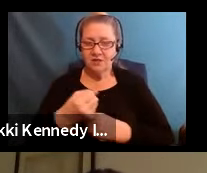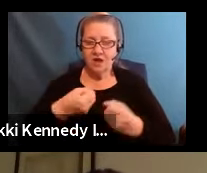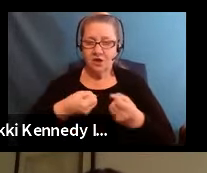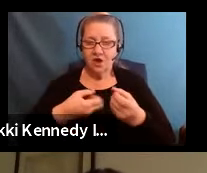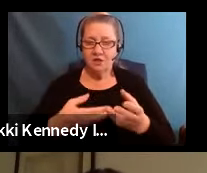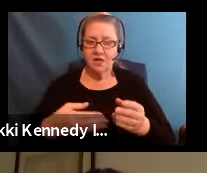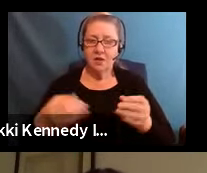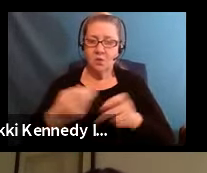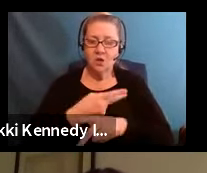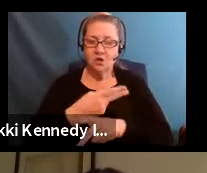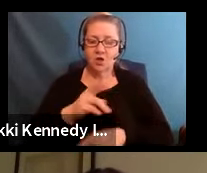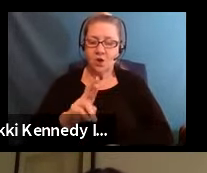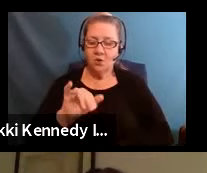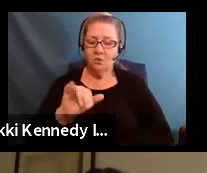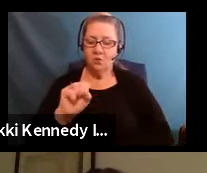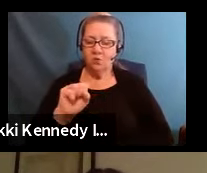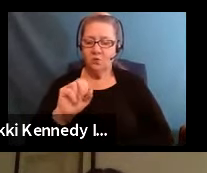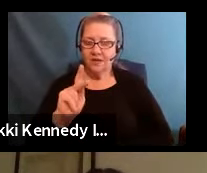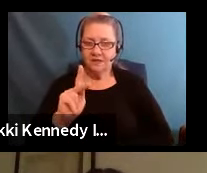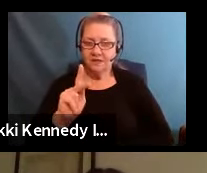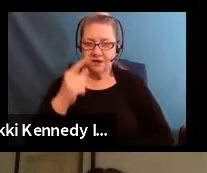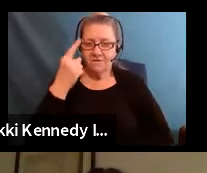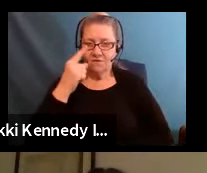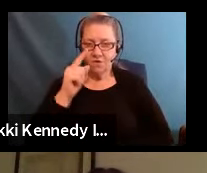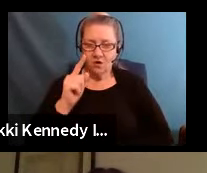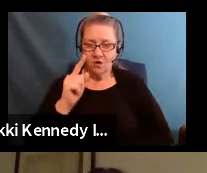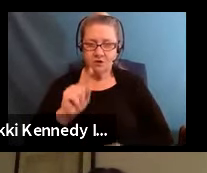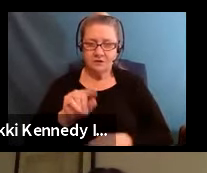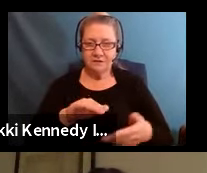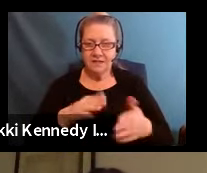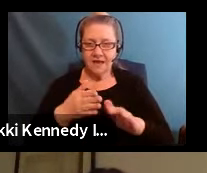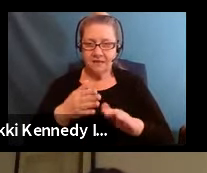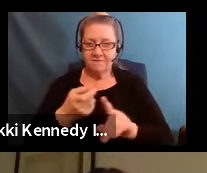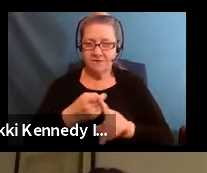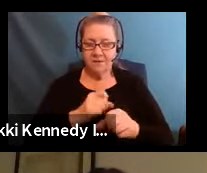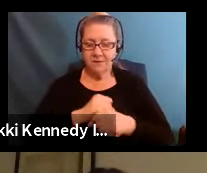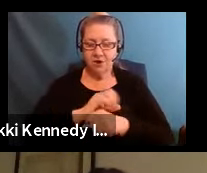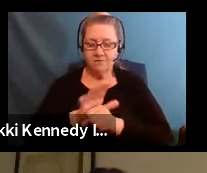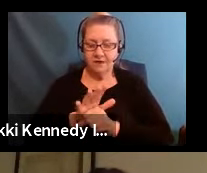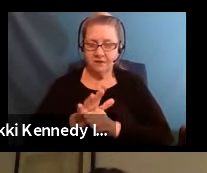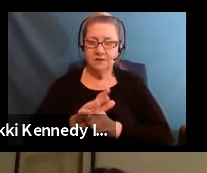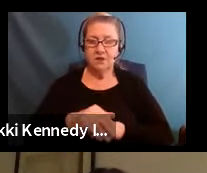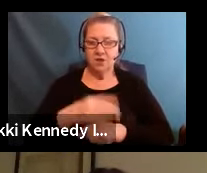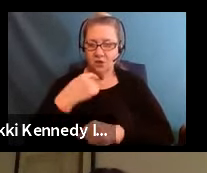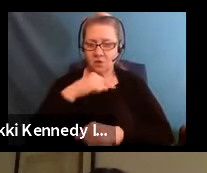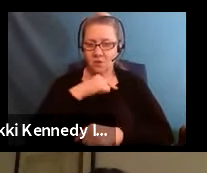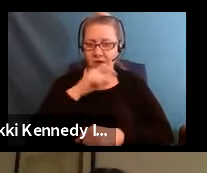COVID-19 disease, and whether or not we can take another look to understand